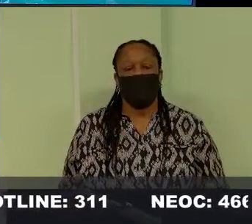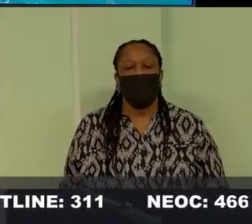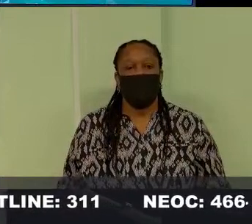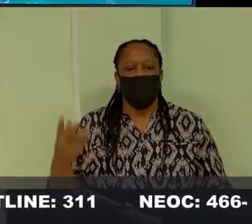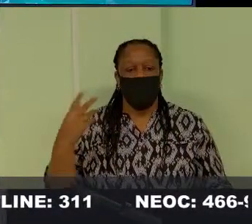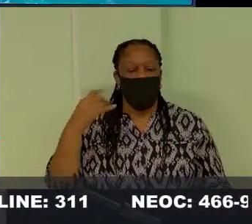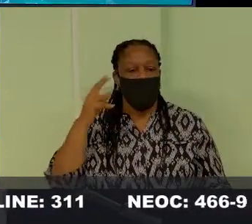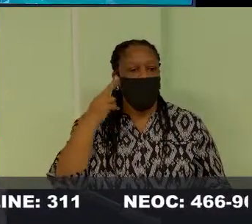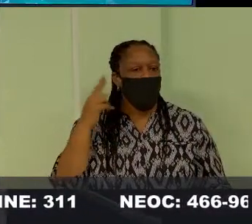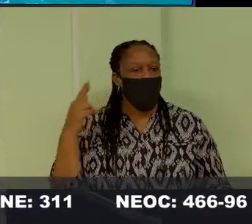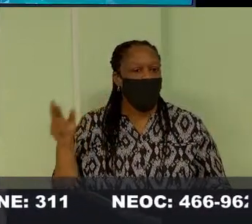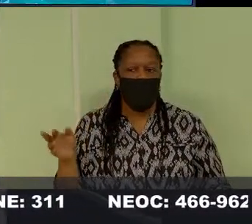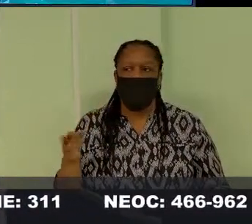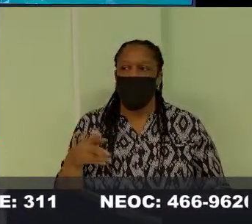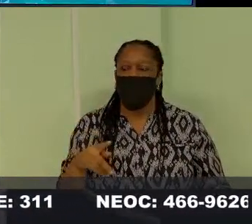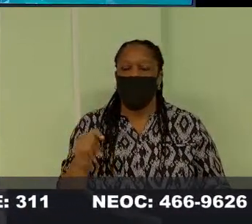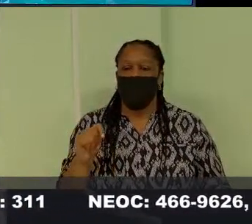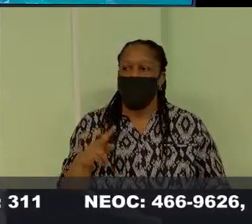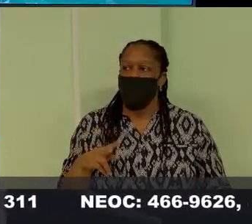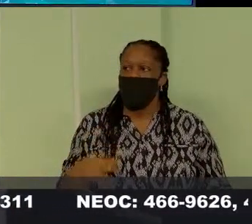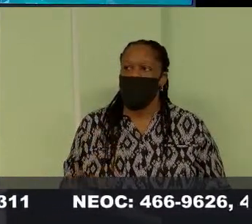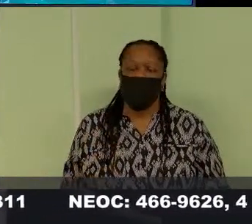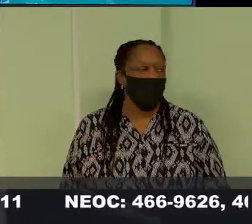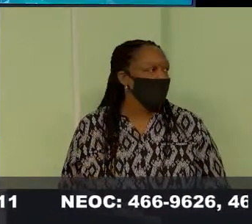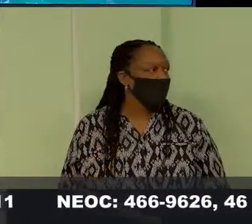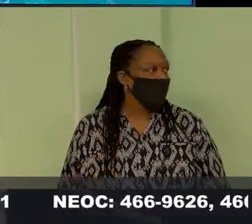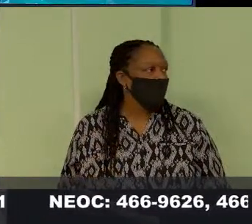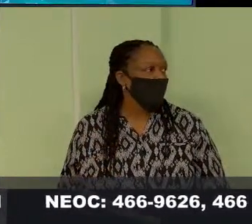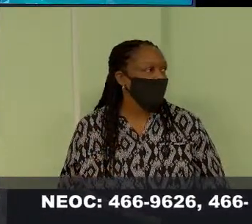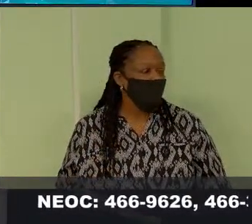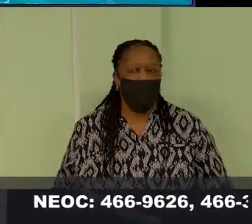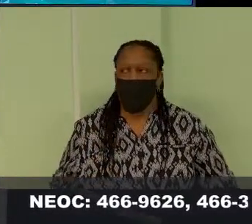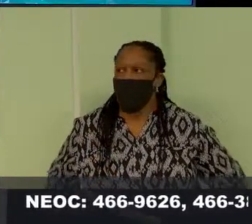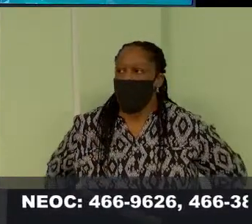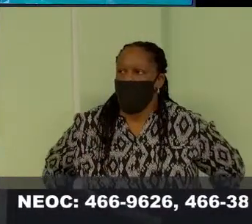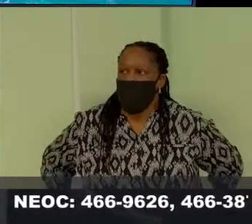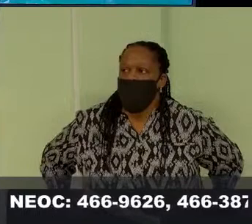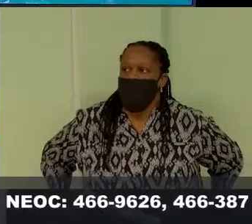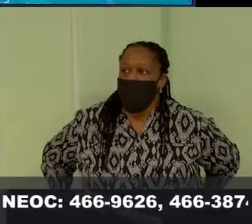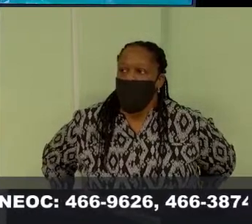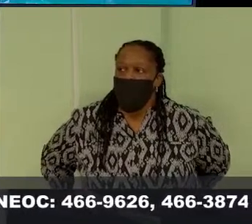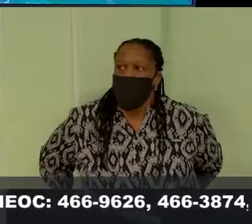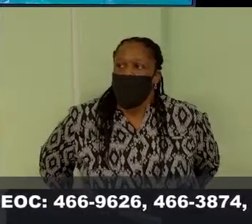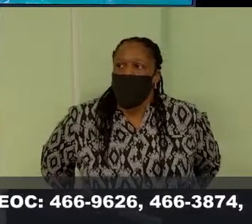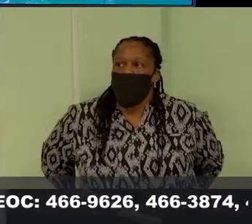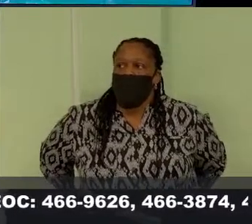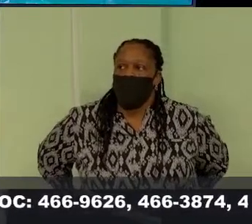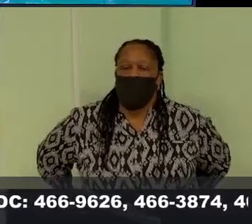media. We thank Ms. Vesta Southwell for her support at the